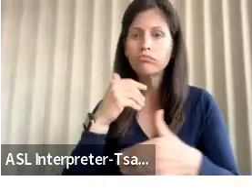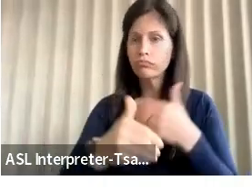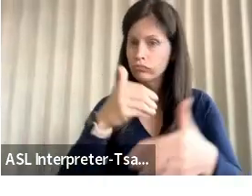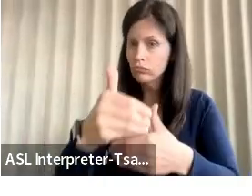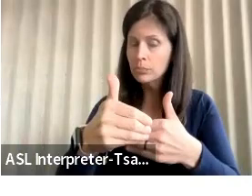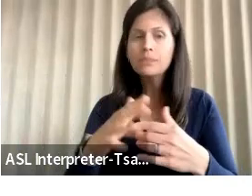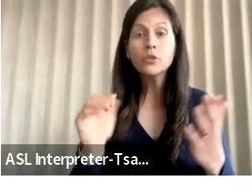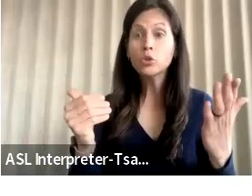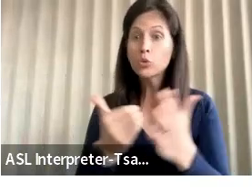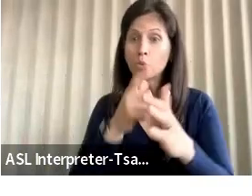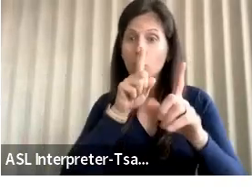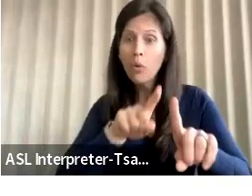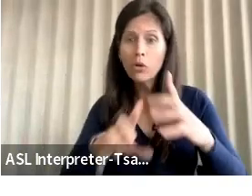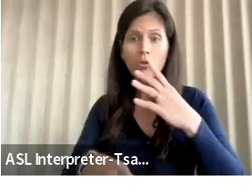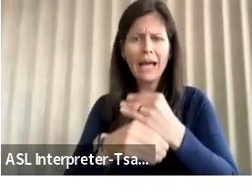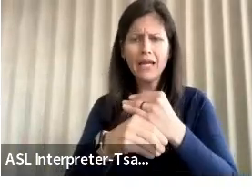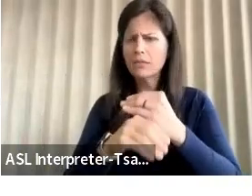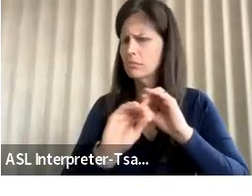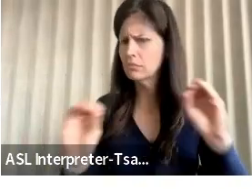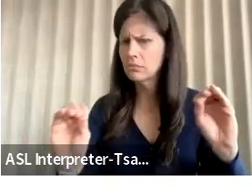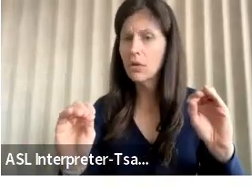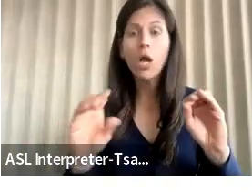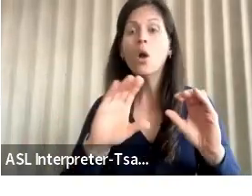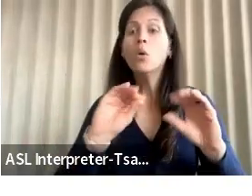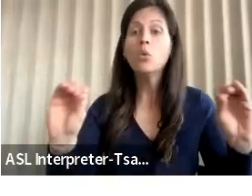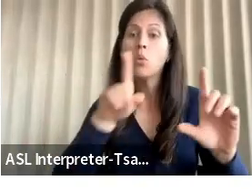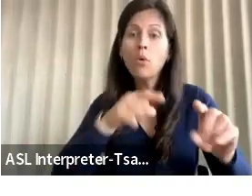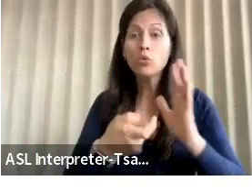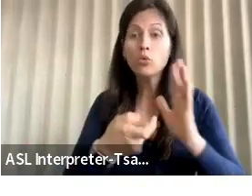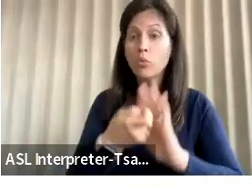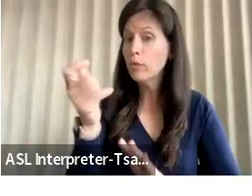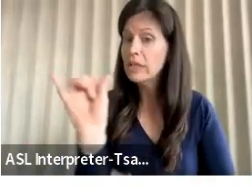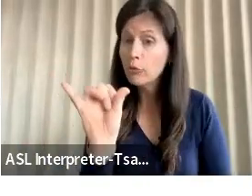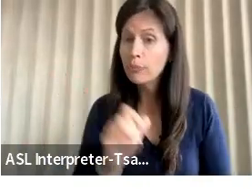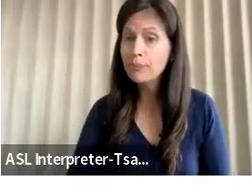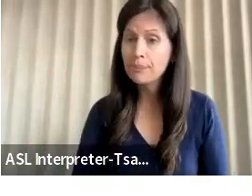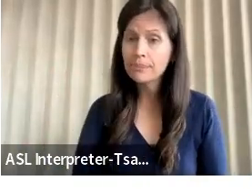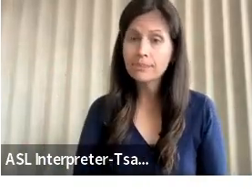reports will be added or removed.